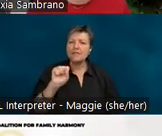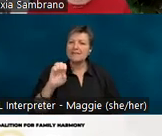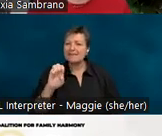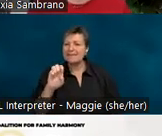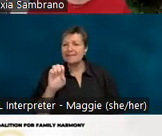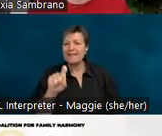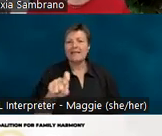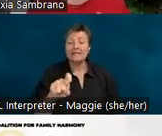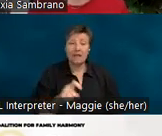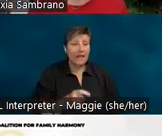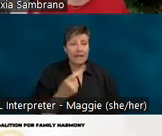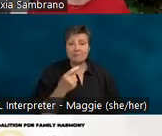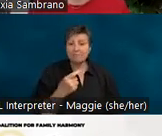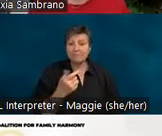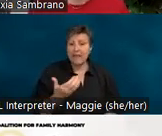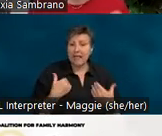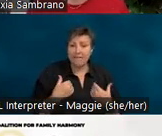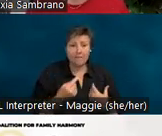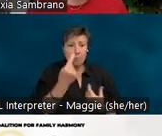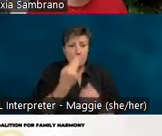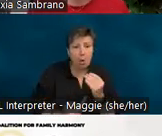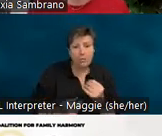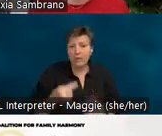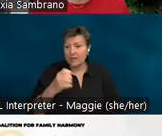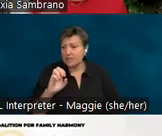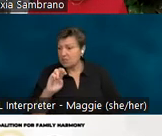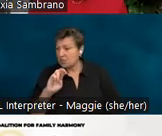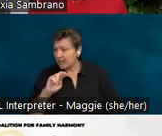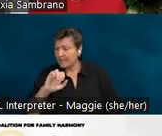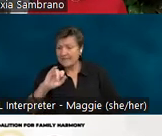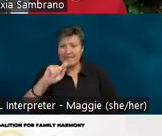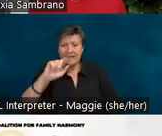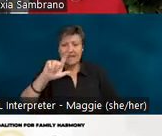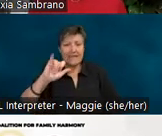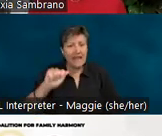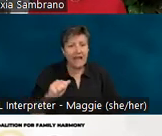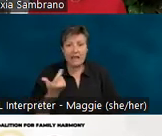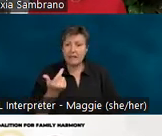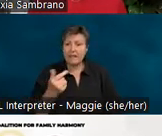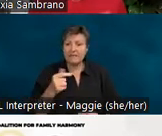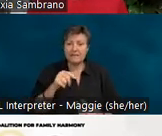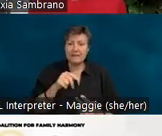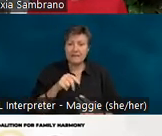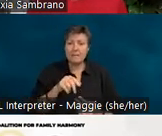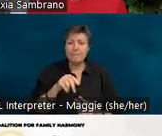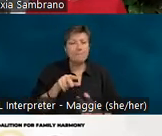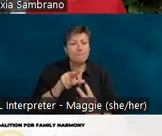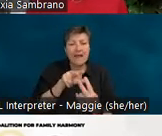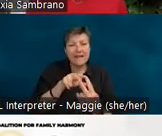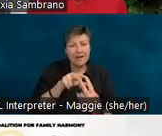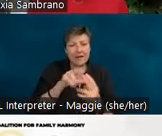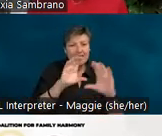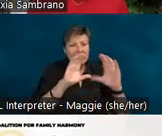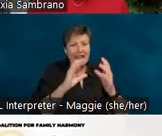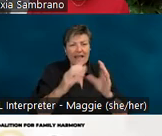female sex traits, including genitalia, gonads, chromosomal traits, demonstrates that these binary categories of gender don't neatly